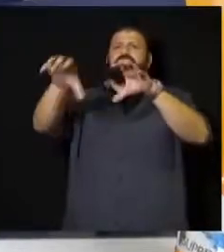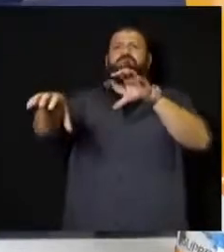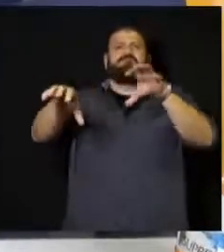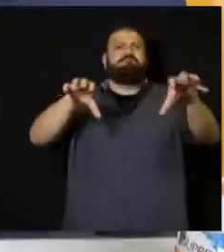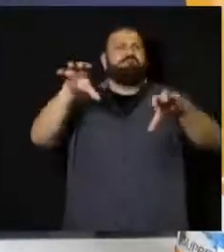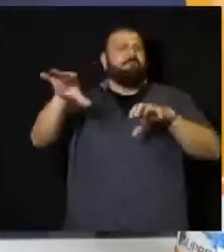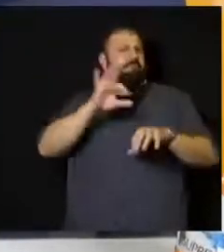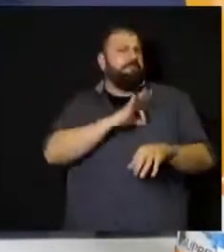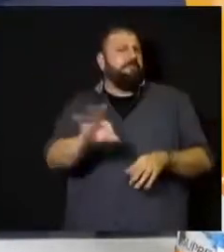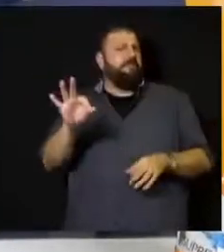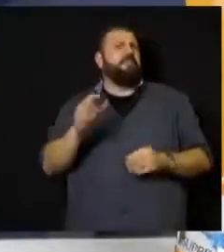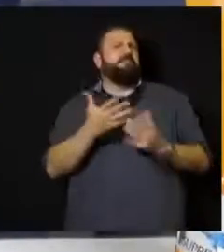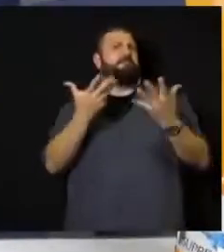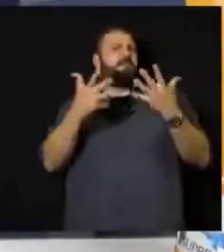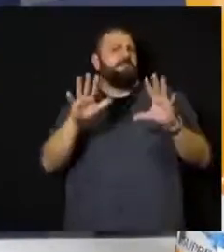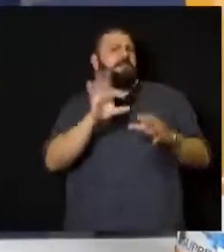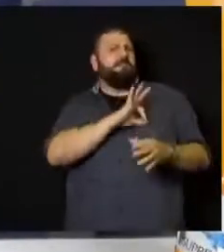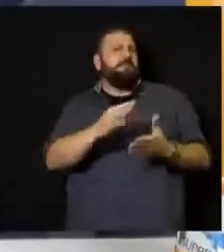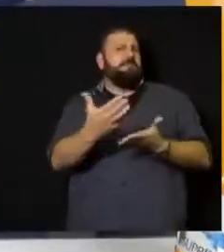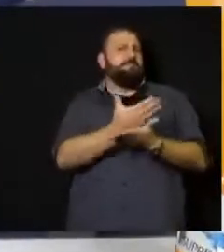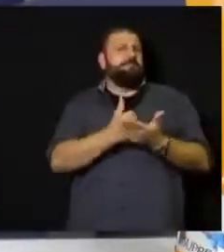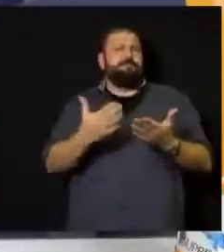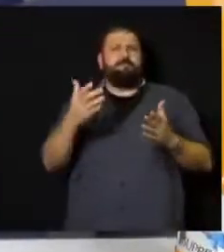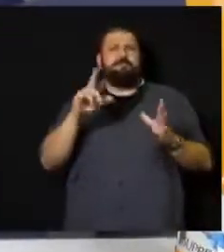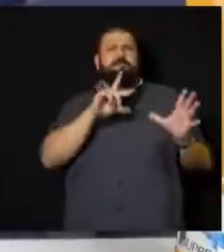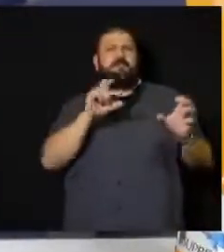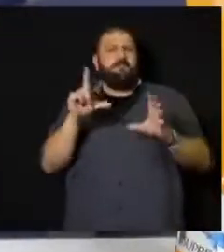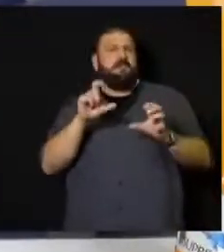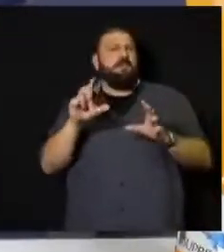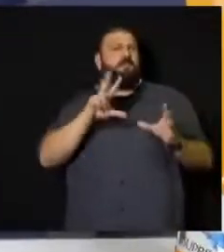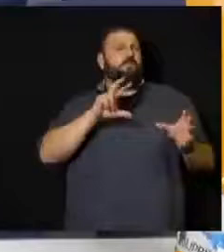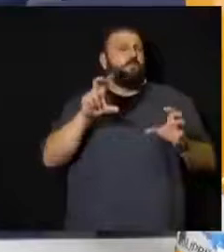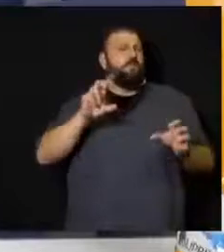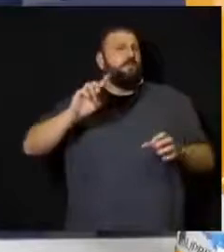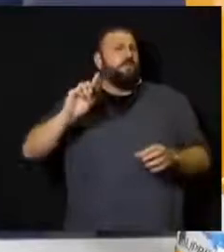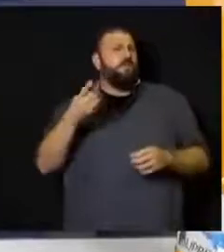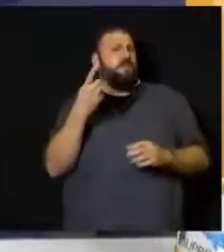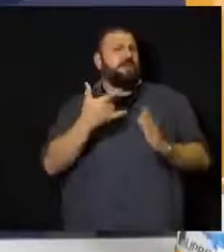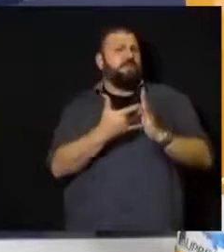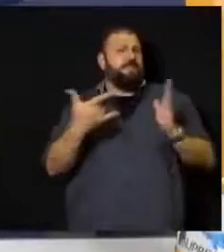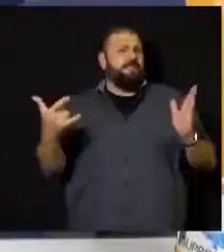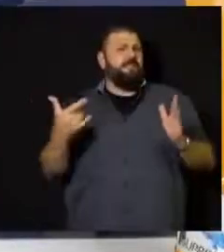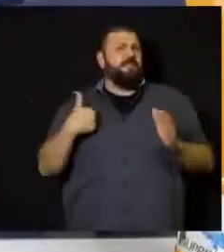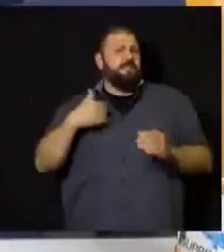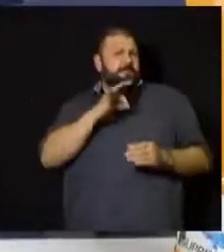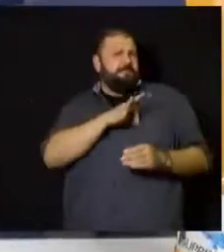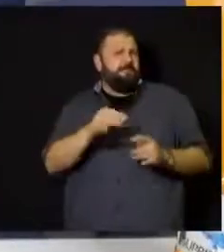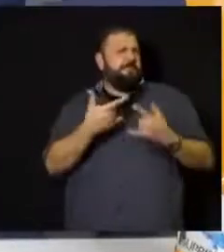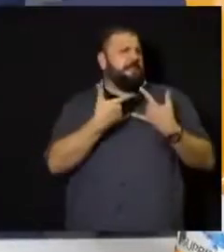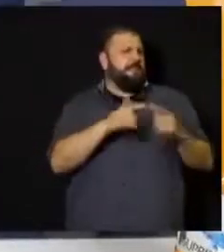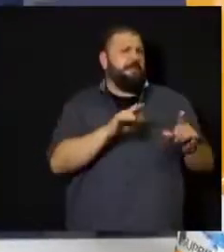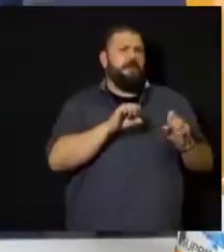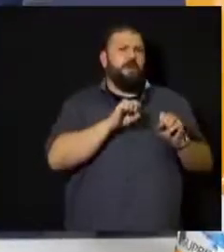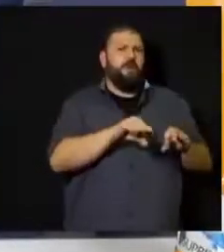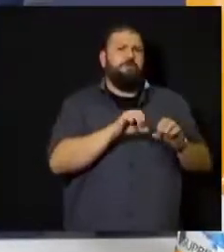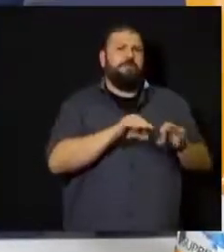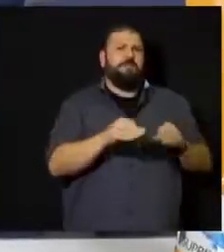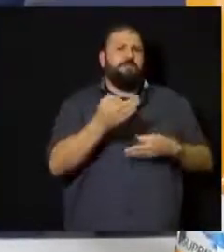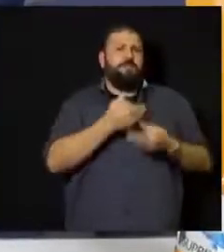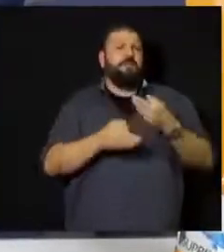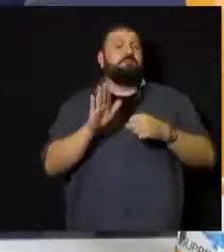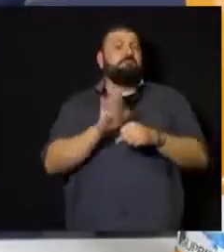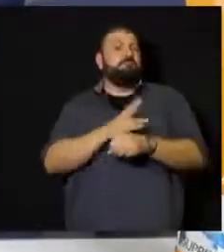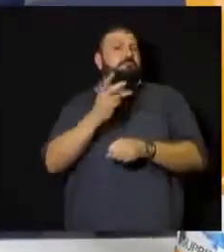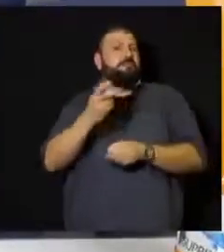our earnings were in about $700 $800 by check. And I said, let's open our office. And at that moment, we had to